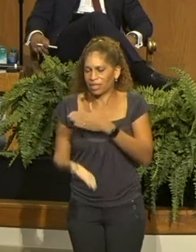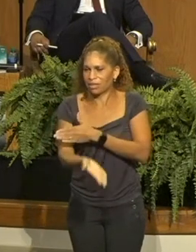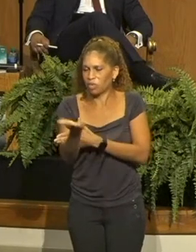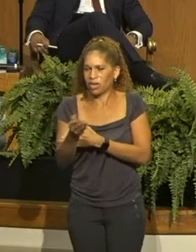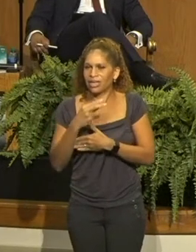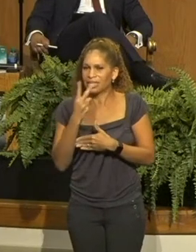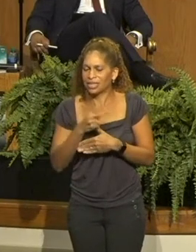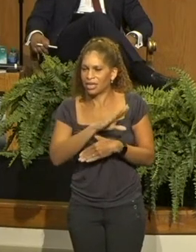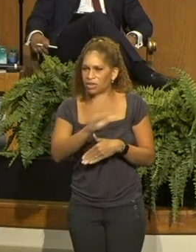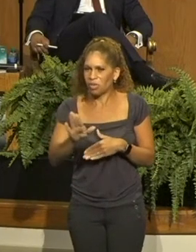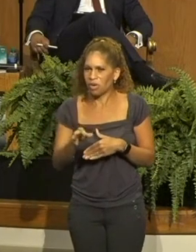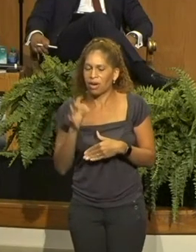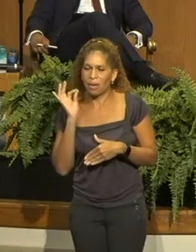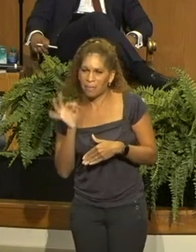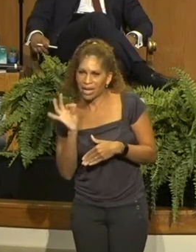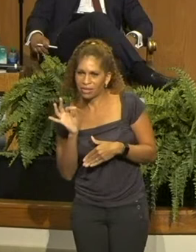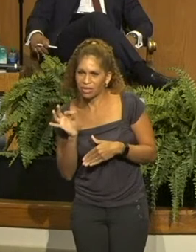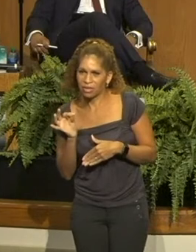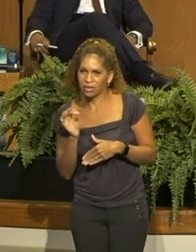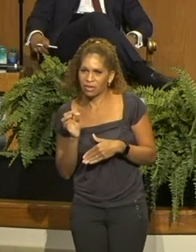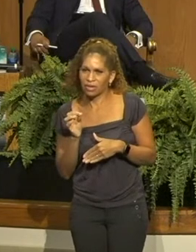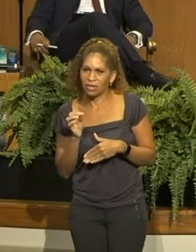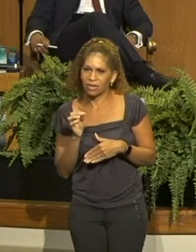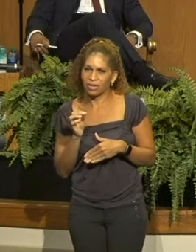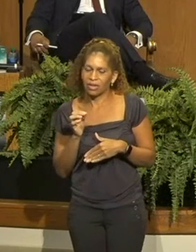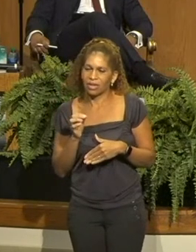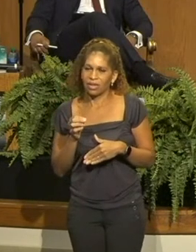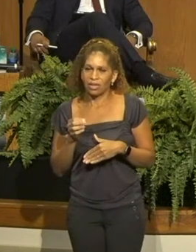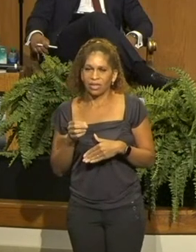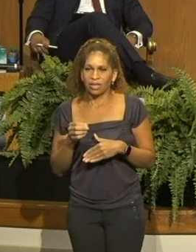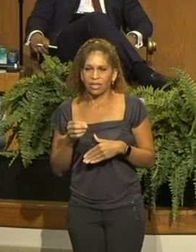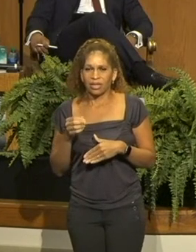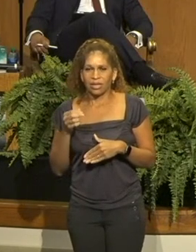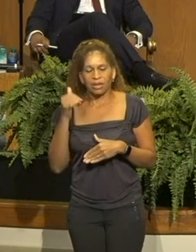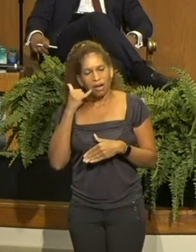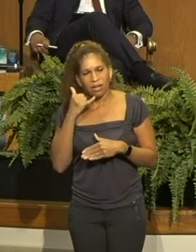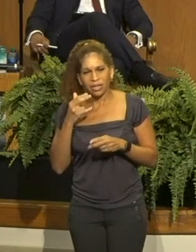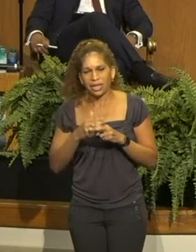your pastor call a name of a member and then weep.